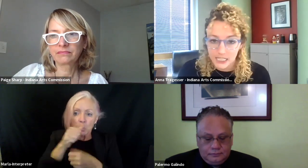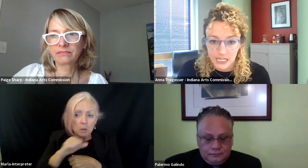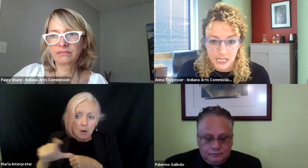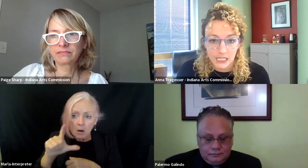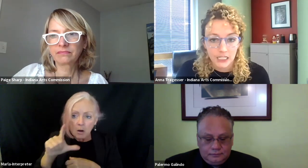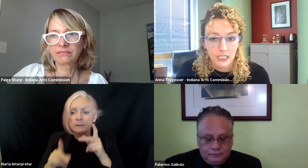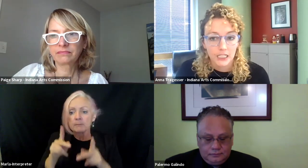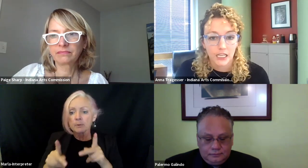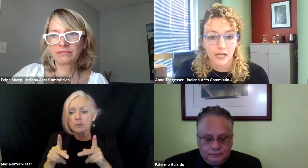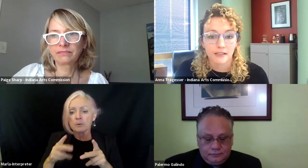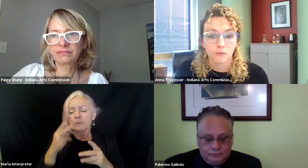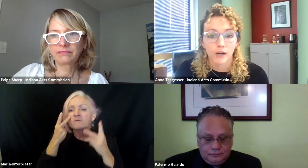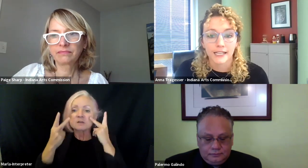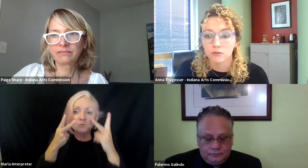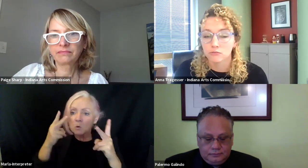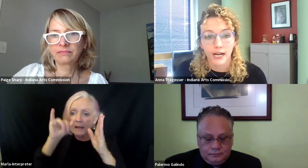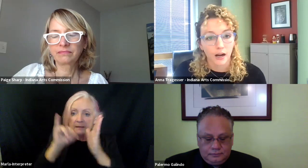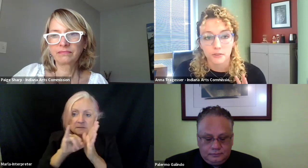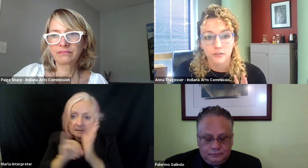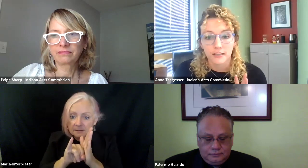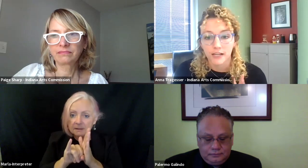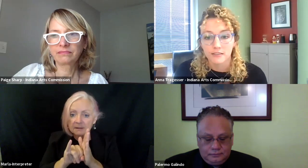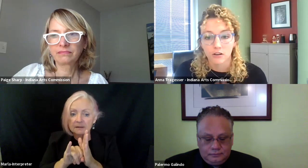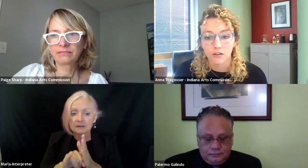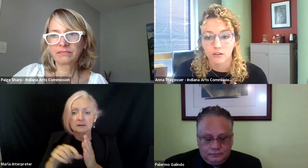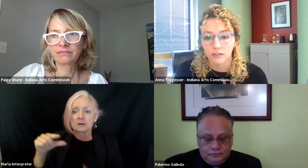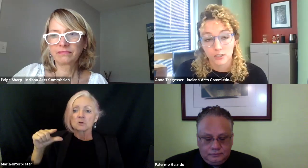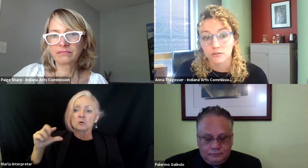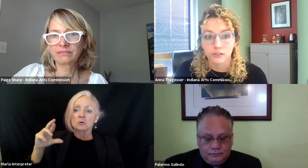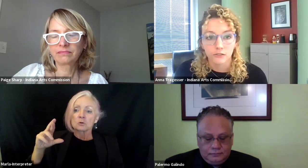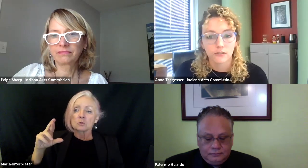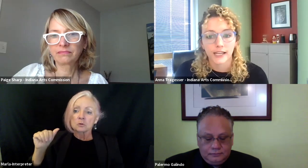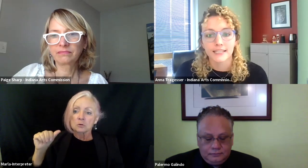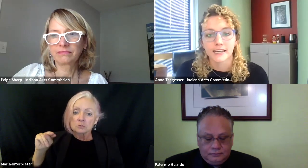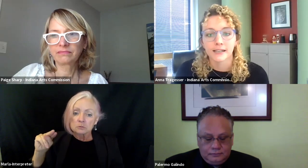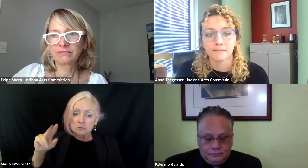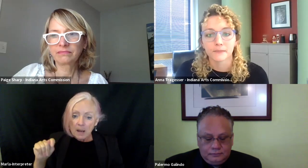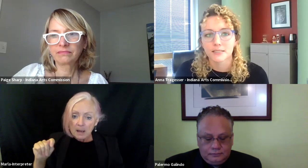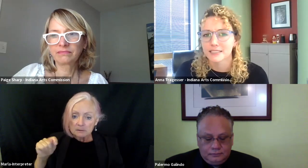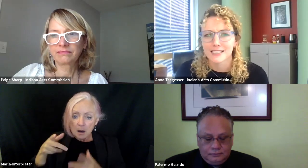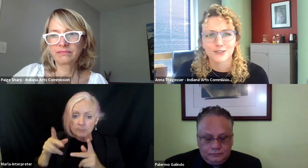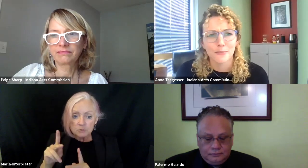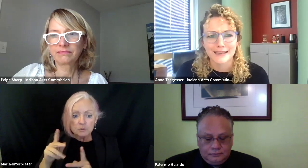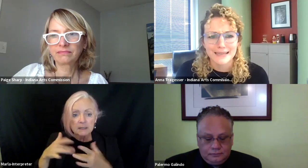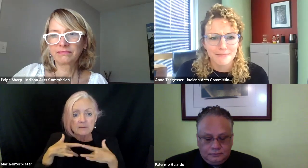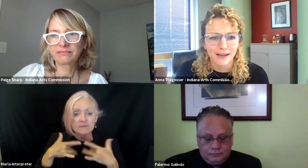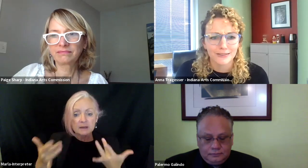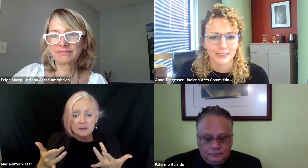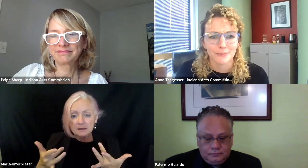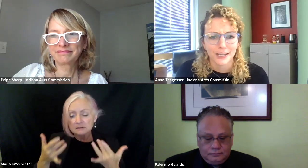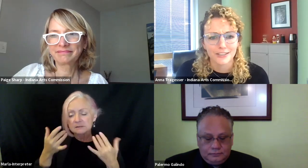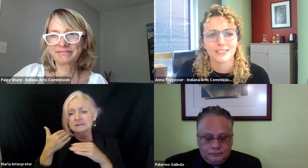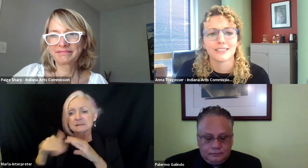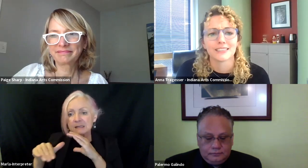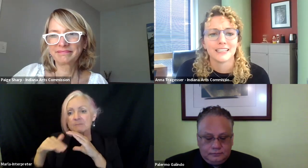visual identity. I mean, I do grant opportunity events. I used to, and, uh, send so many emails